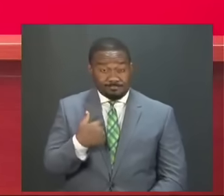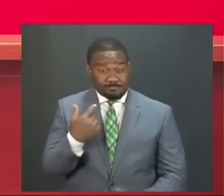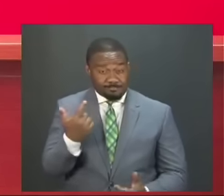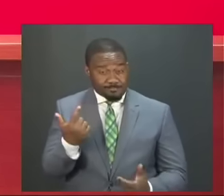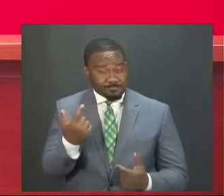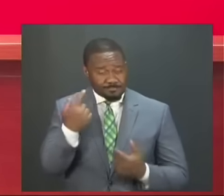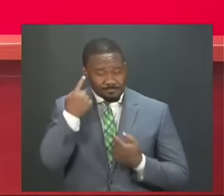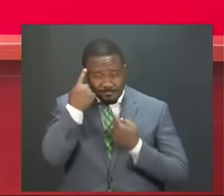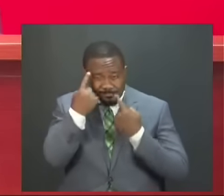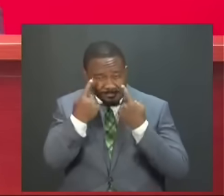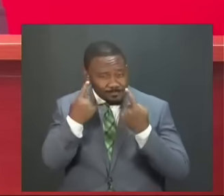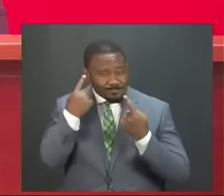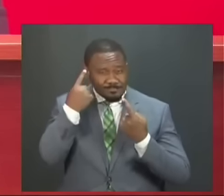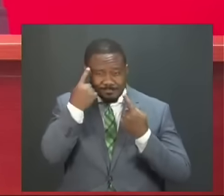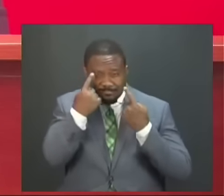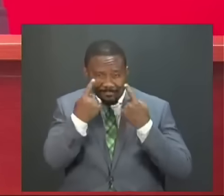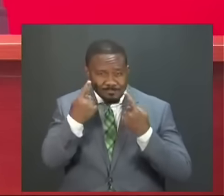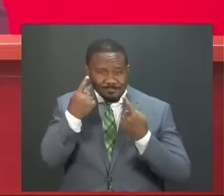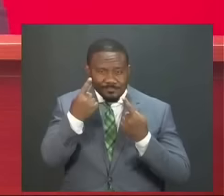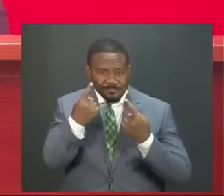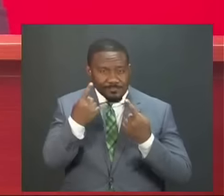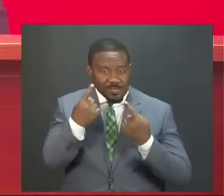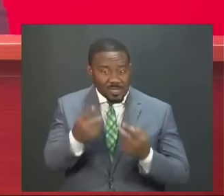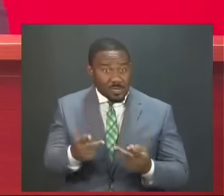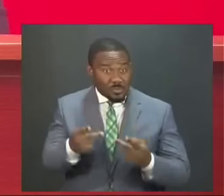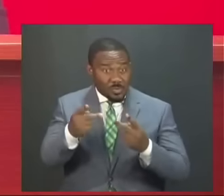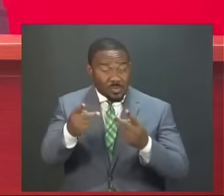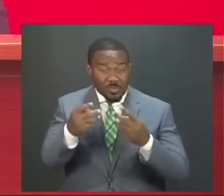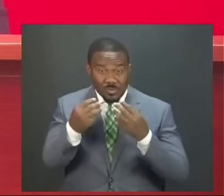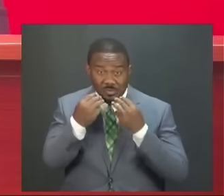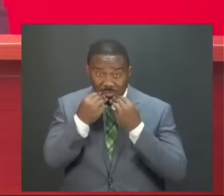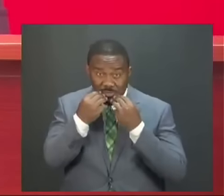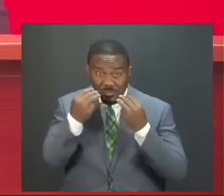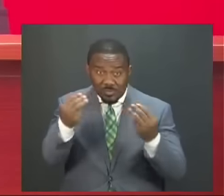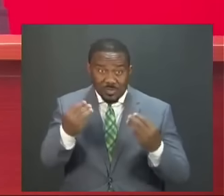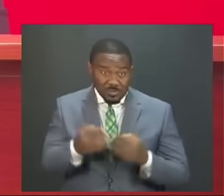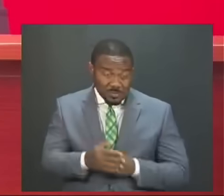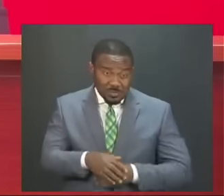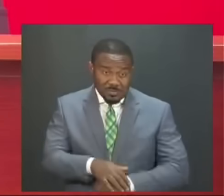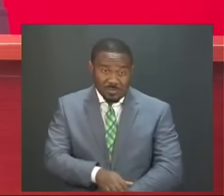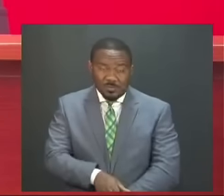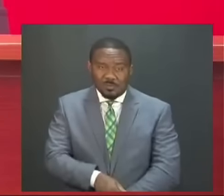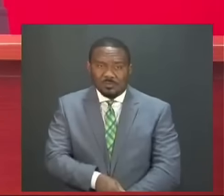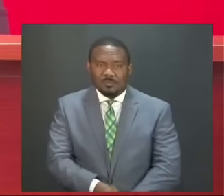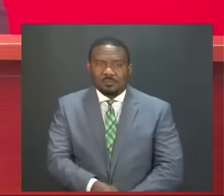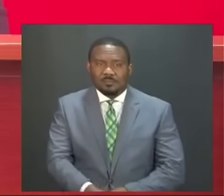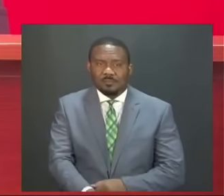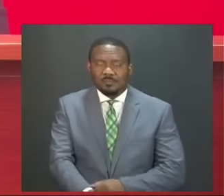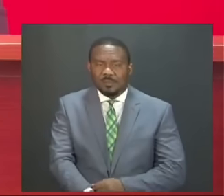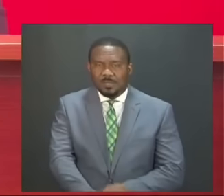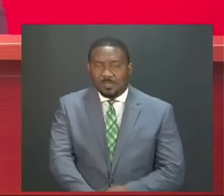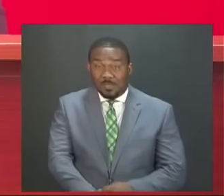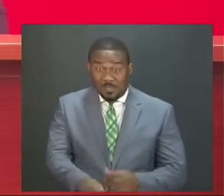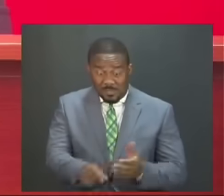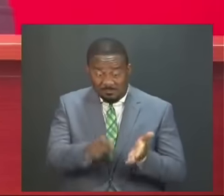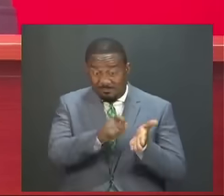deeply the proposed motion. I considered the text,